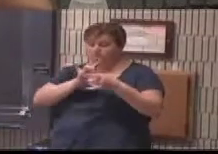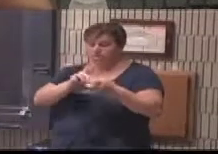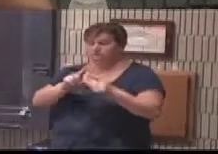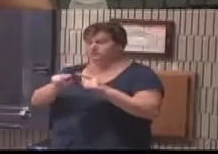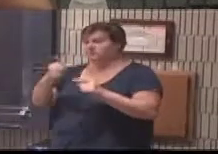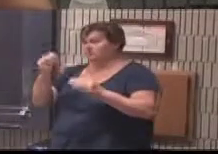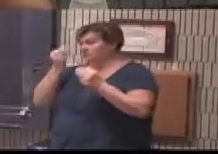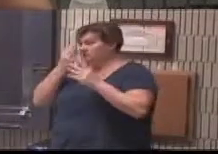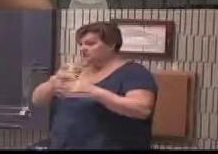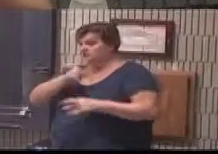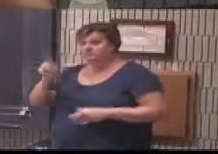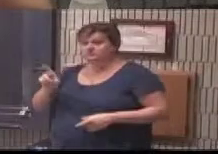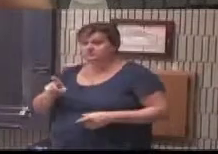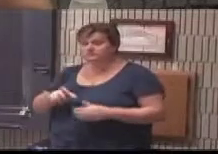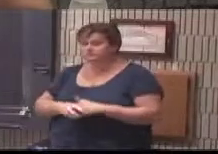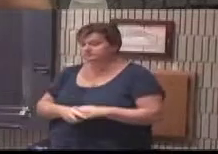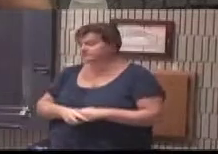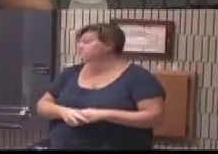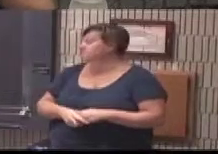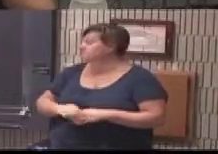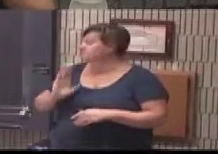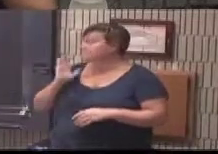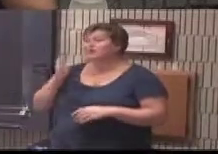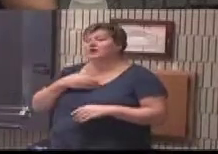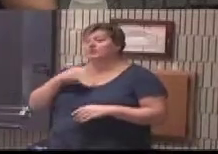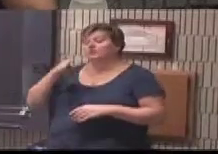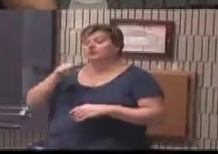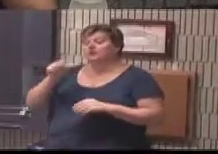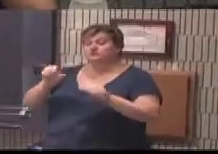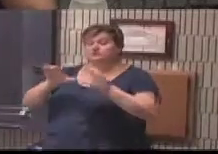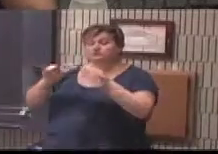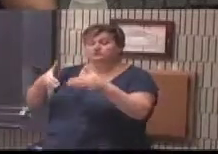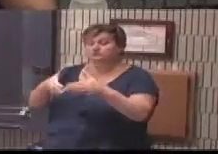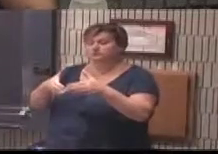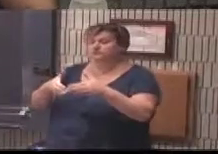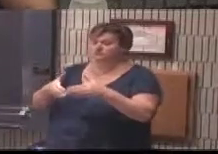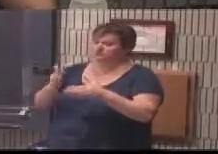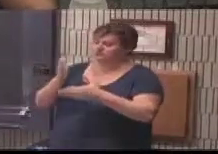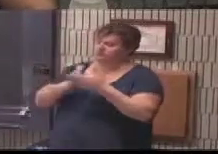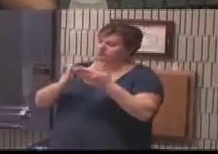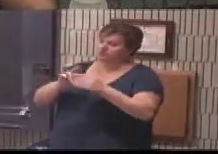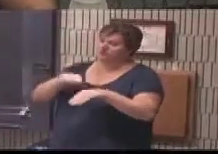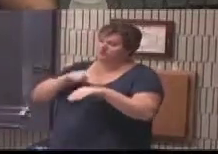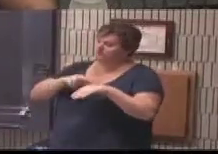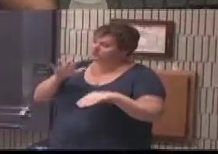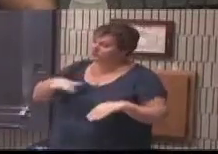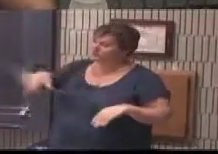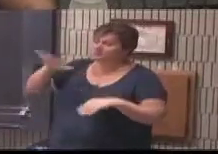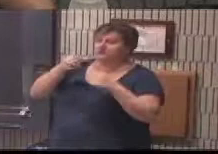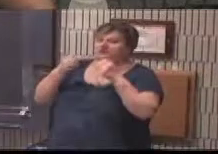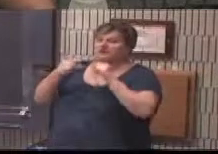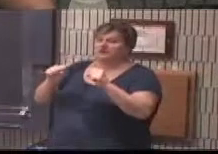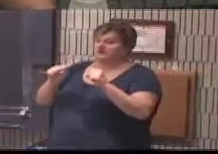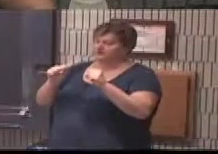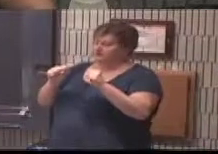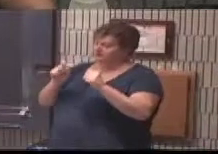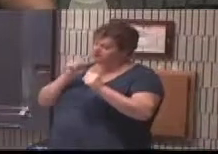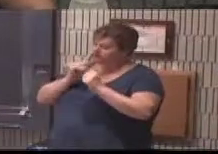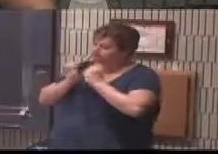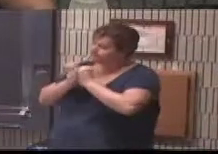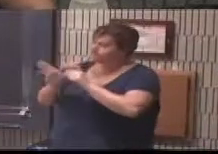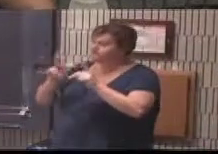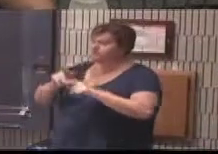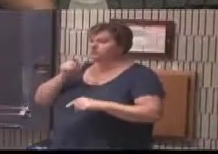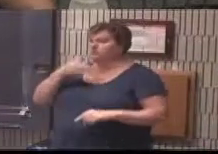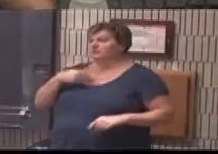more information that you'll need. Our Massachusetts chapter is part of a nationwide effort to assist people with ALS, so you'll